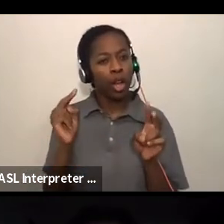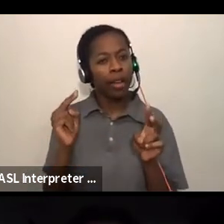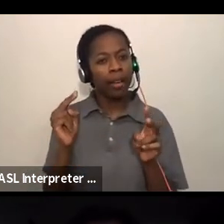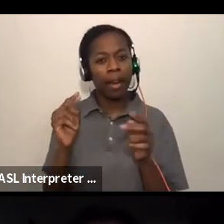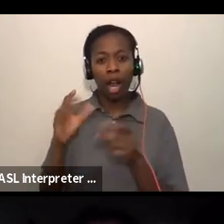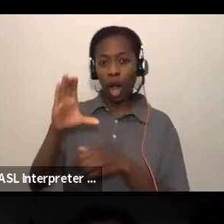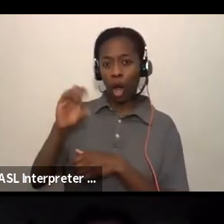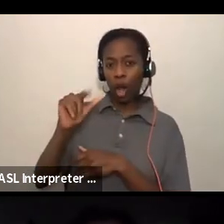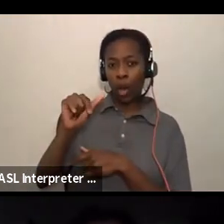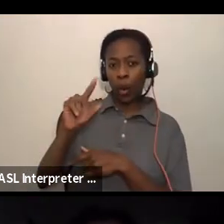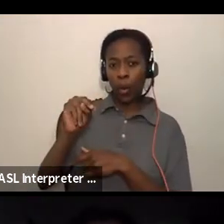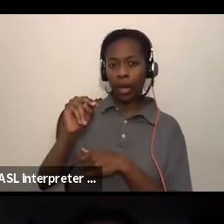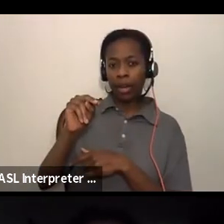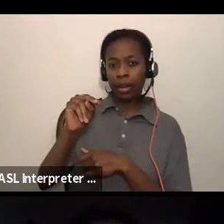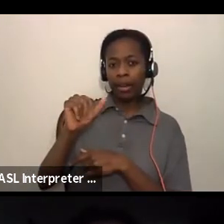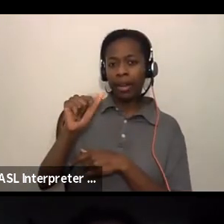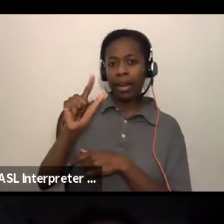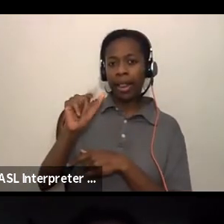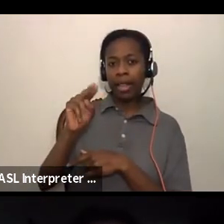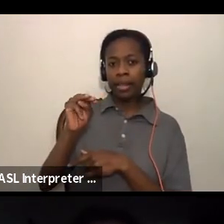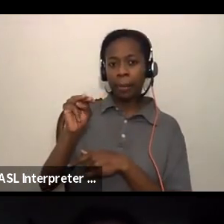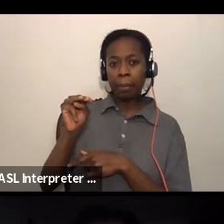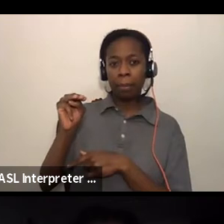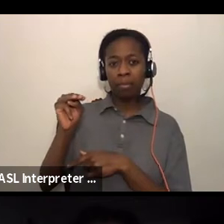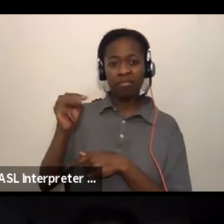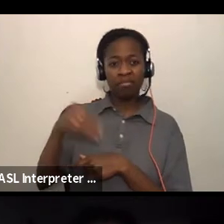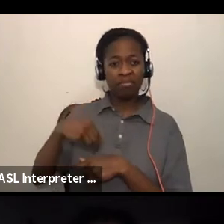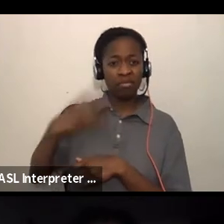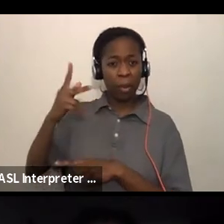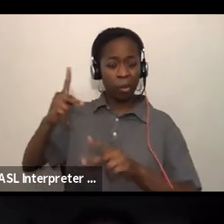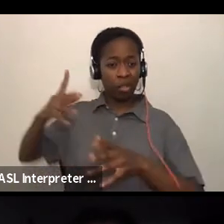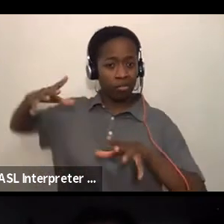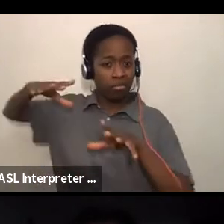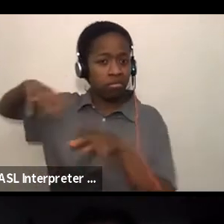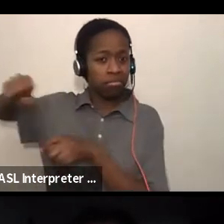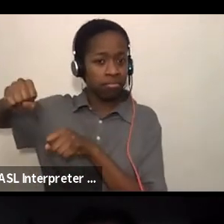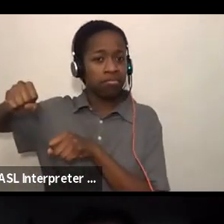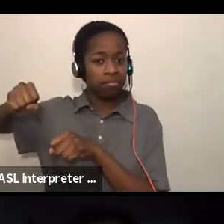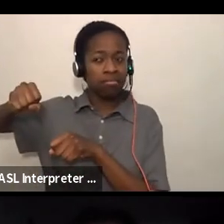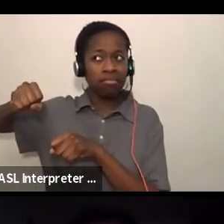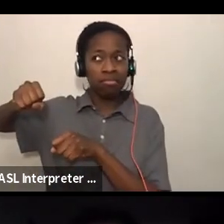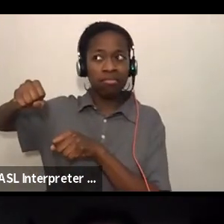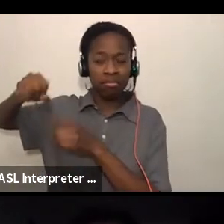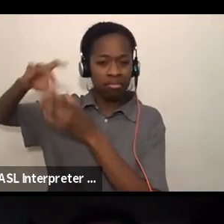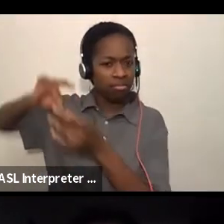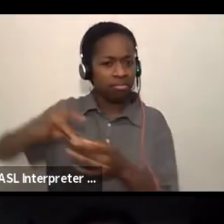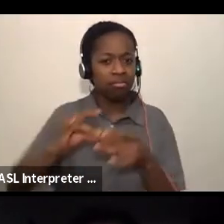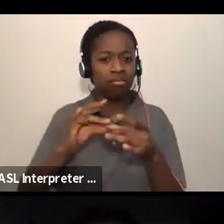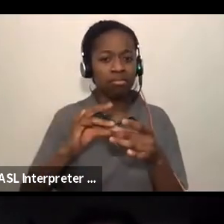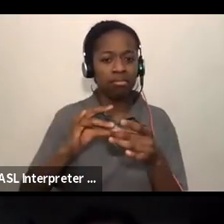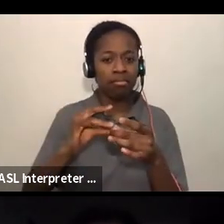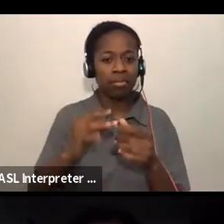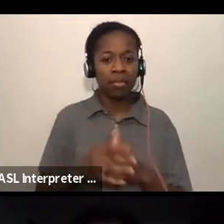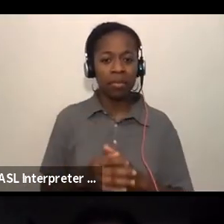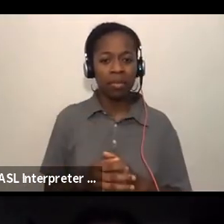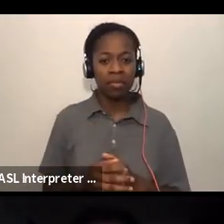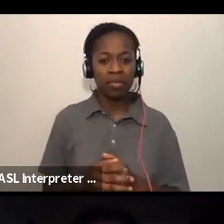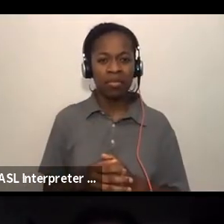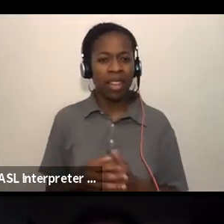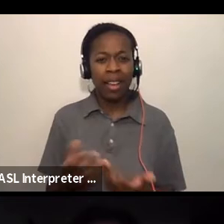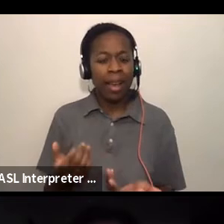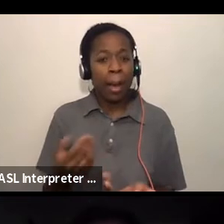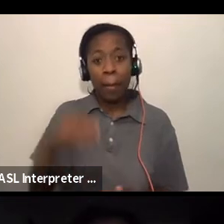the American theater. And we have to stop saying like BIPOC shows are only risks or this risky new